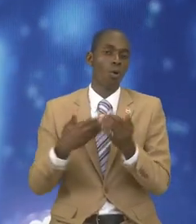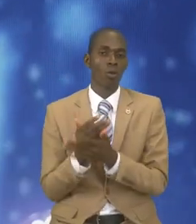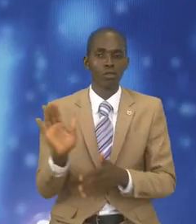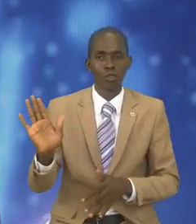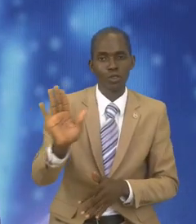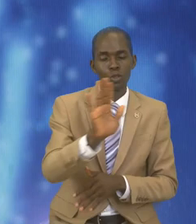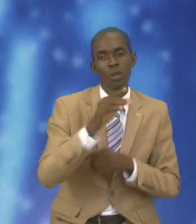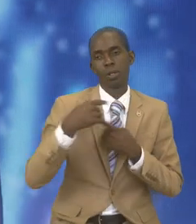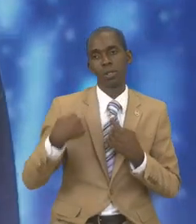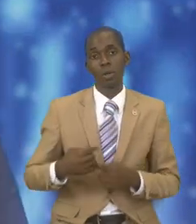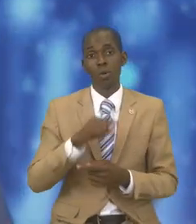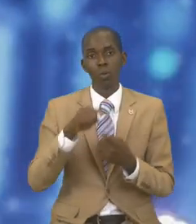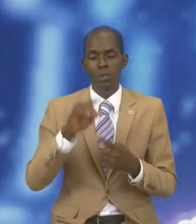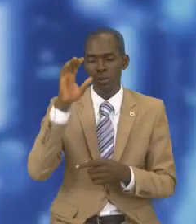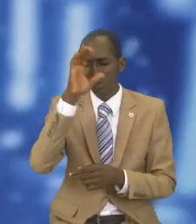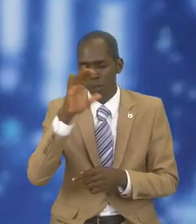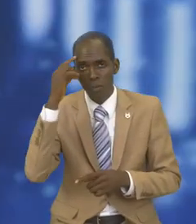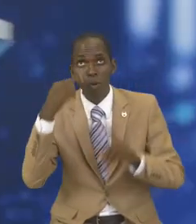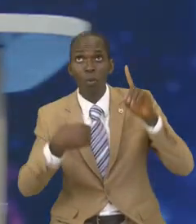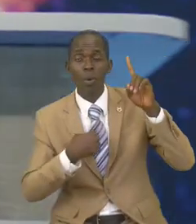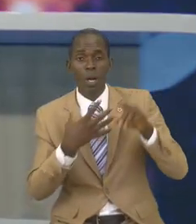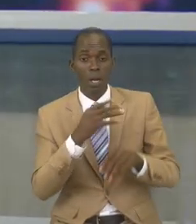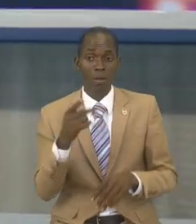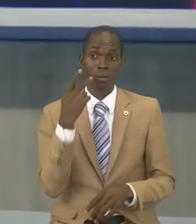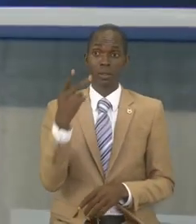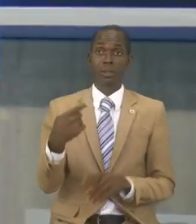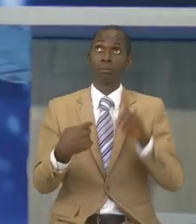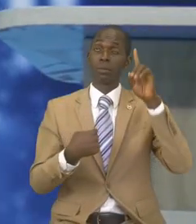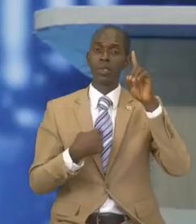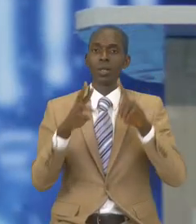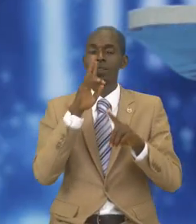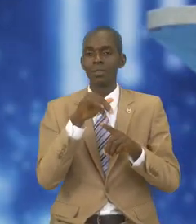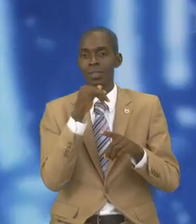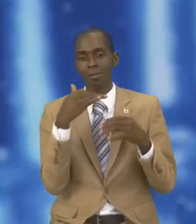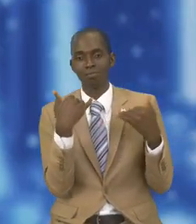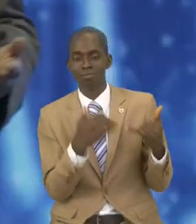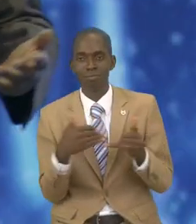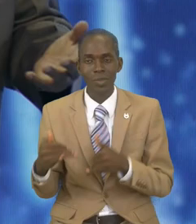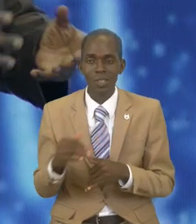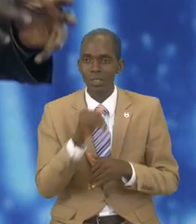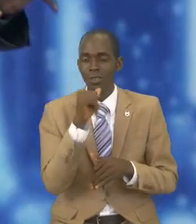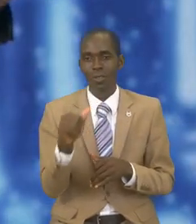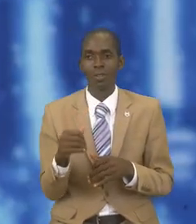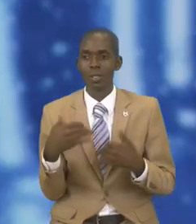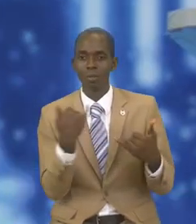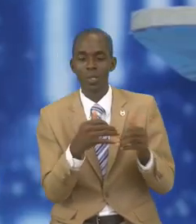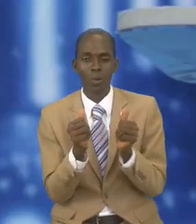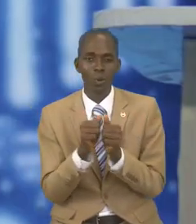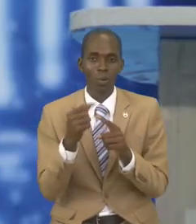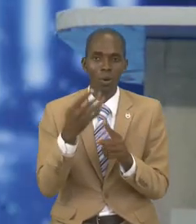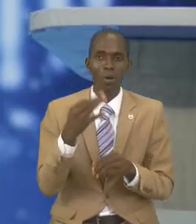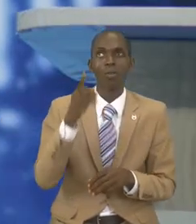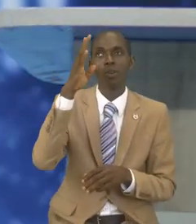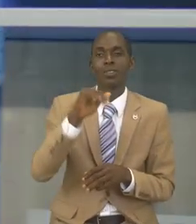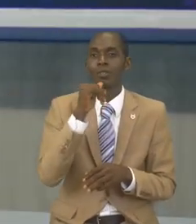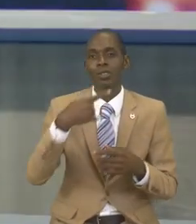you search for me and you seek me, you are not playing games, you are not gambling with God, you are not trying to cajole God,